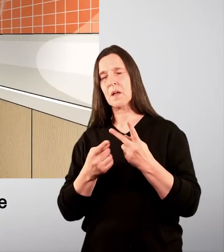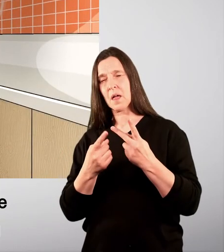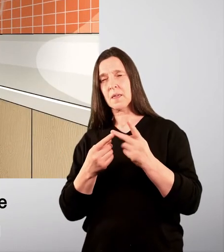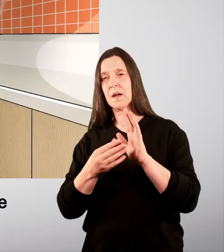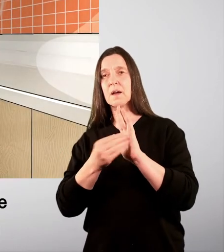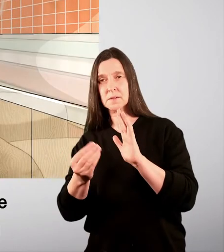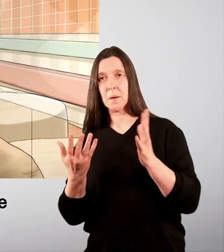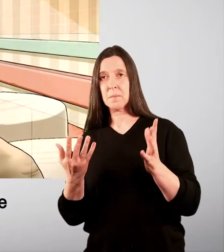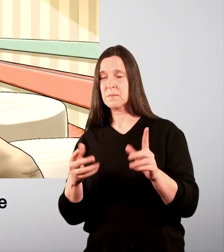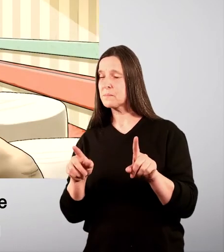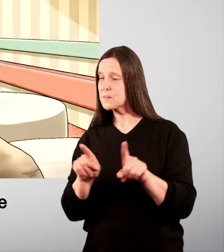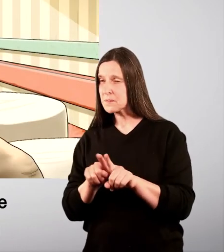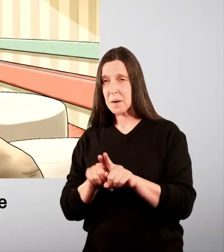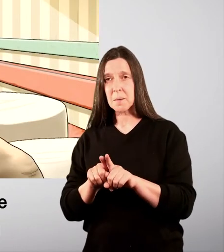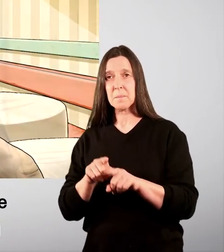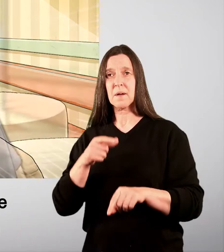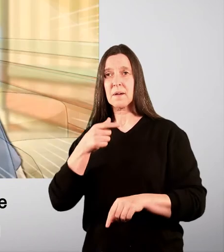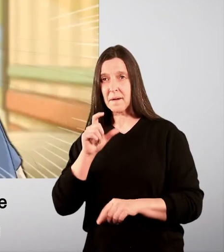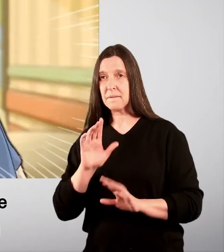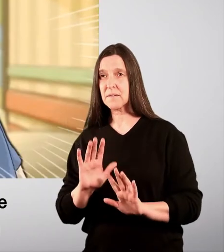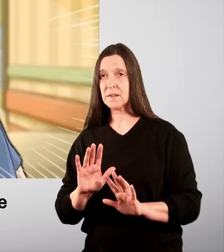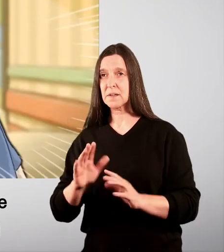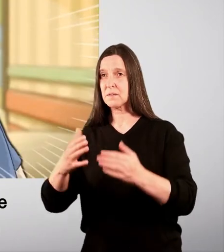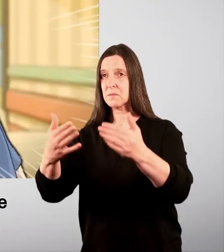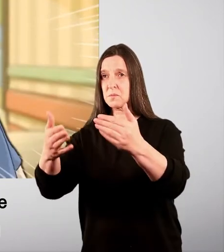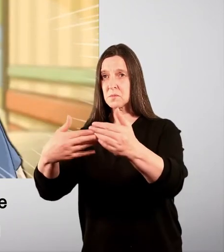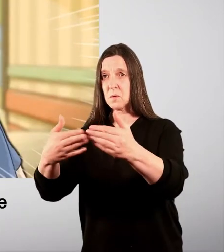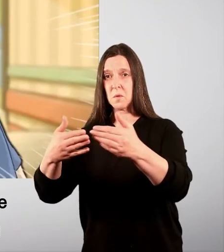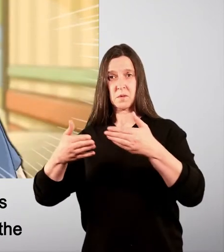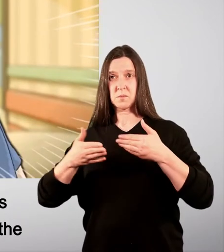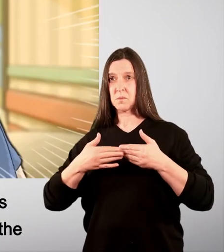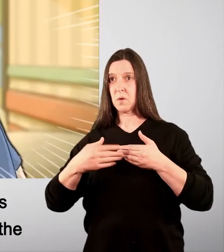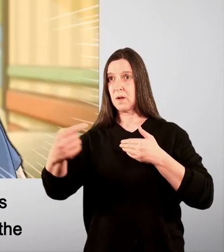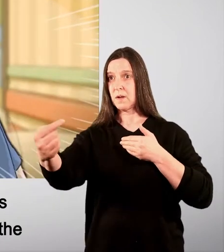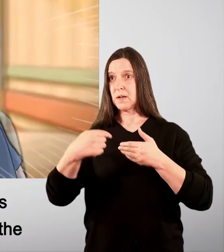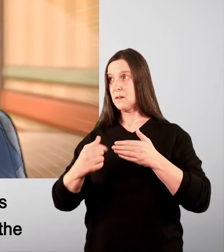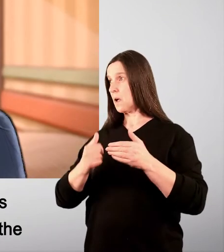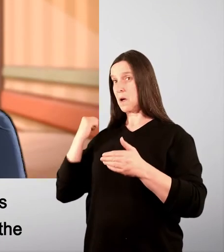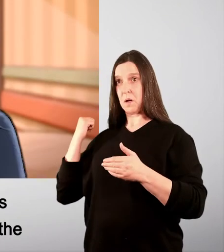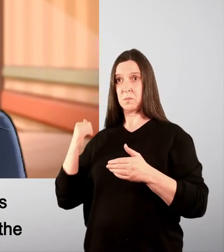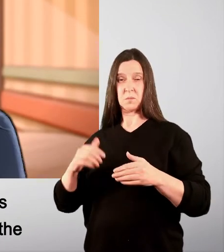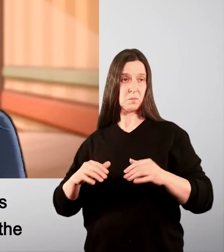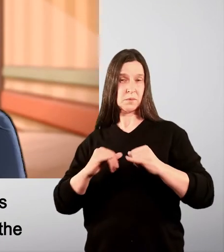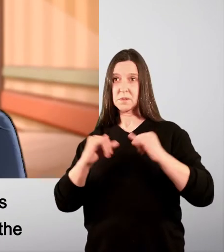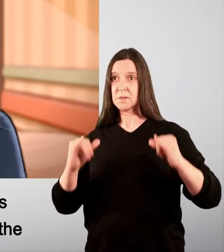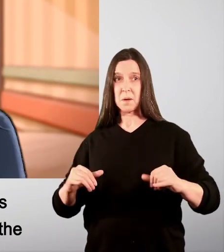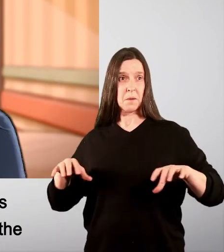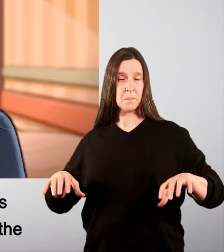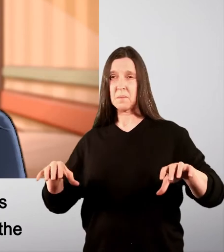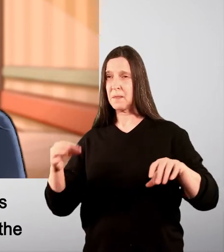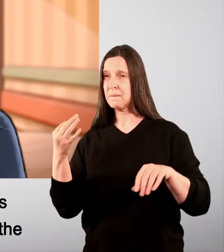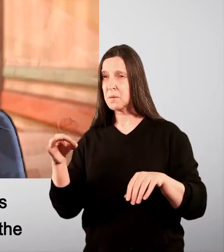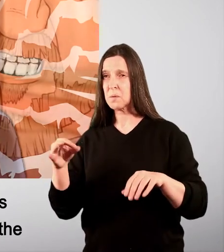slightly. Same cafe, same man, he still shouts, "I'm going to knock your block off." With clenched fists,